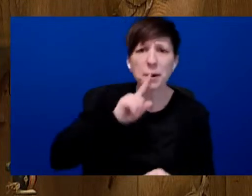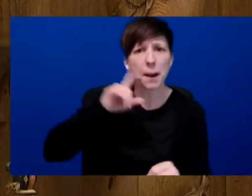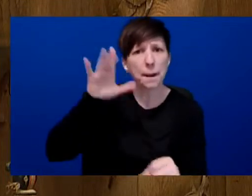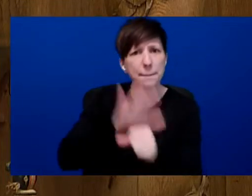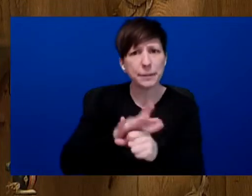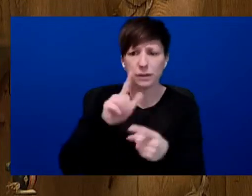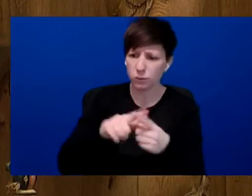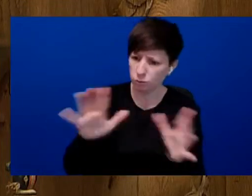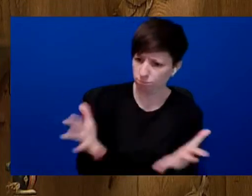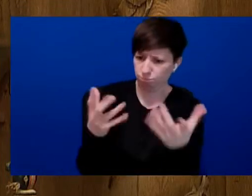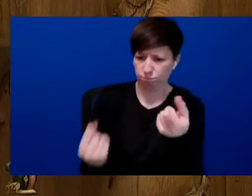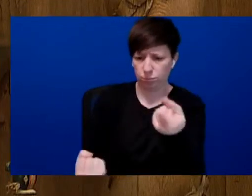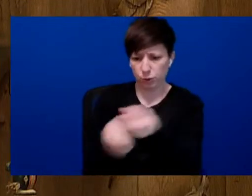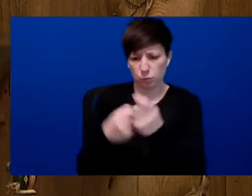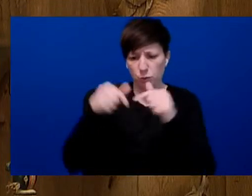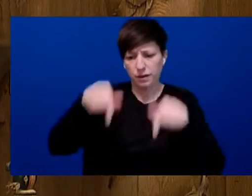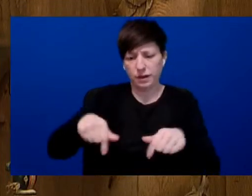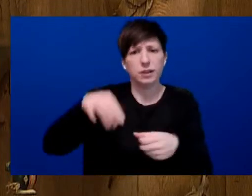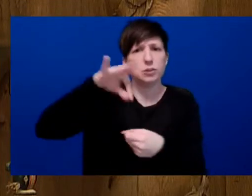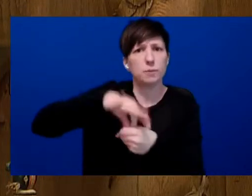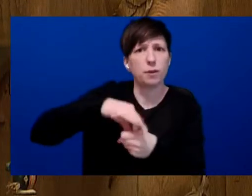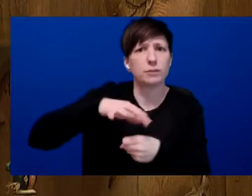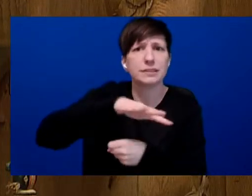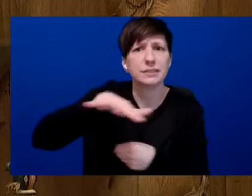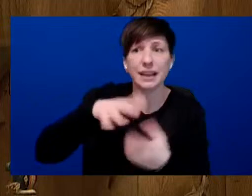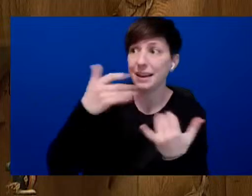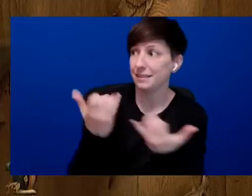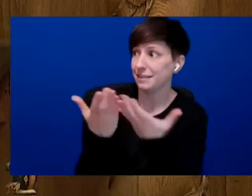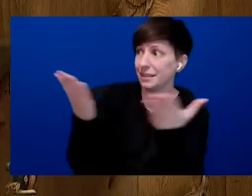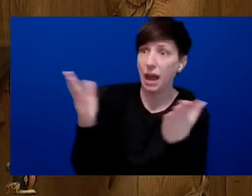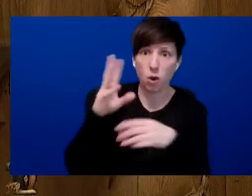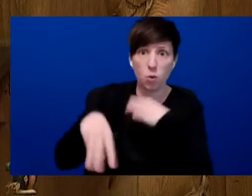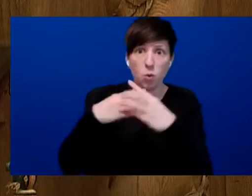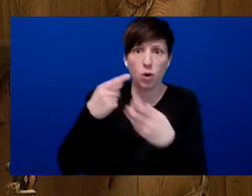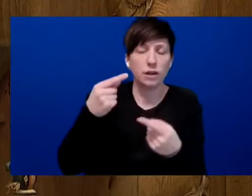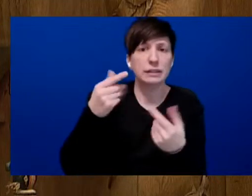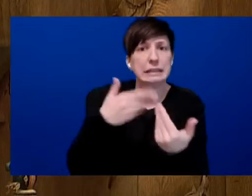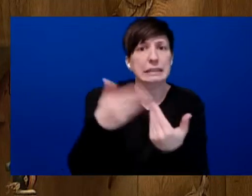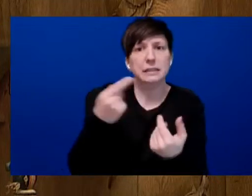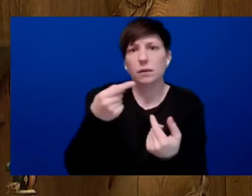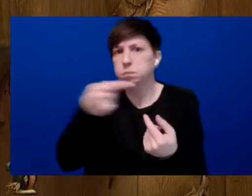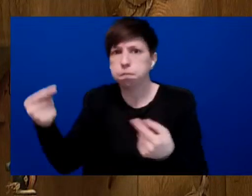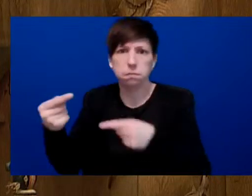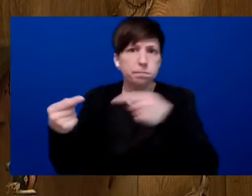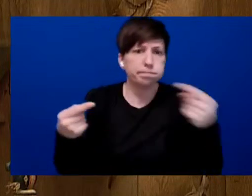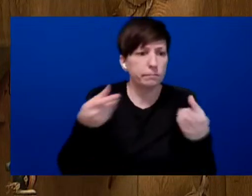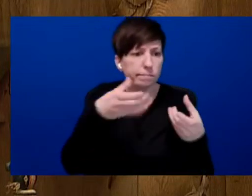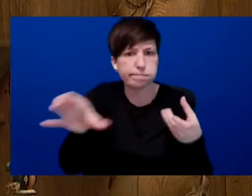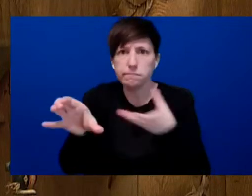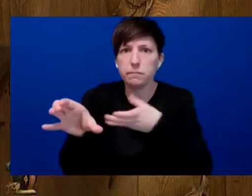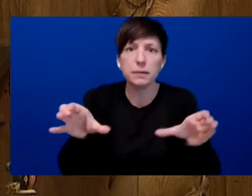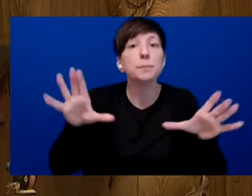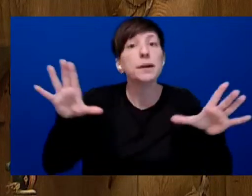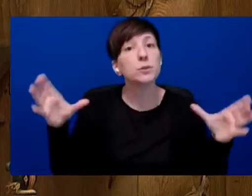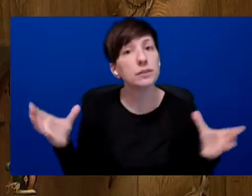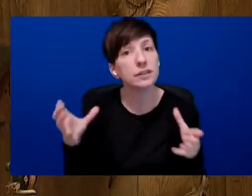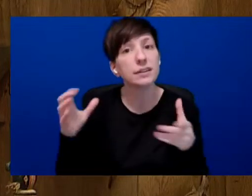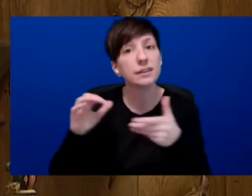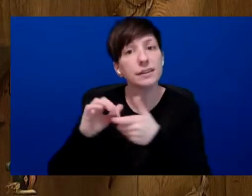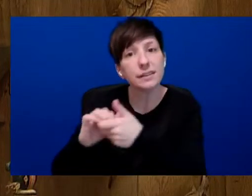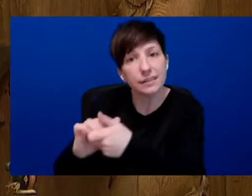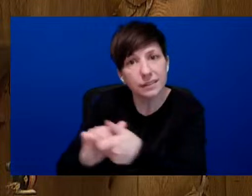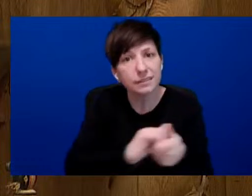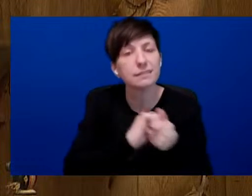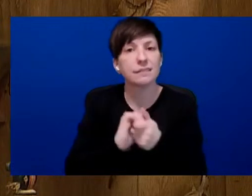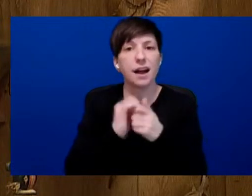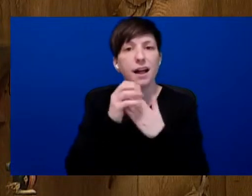democracy in this increasingly fractious world, for your leadership, your collaboration, and your tireless work over the